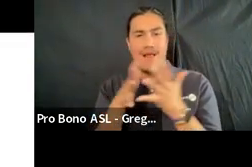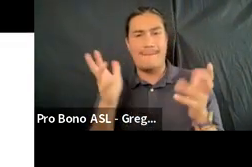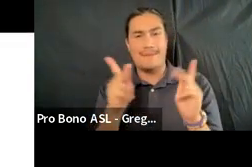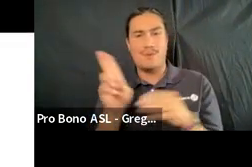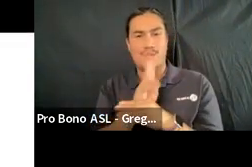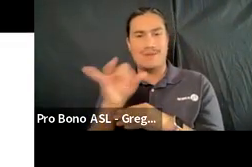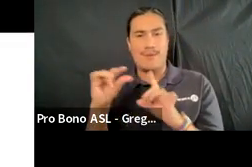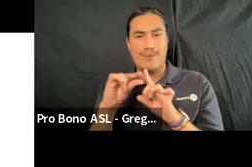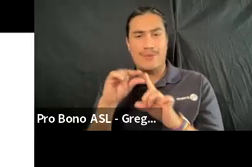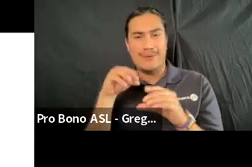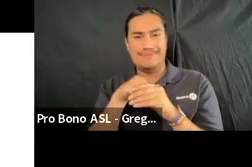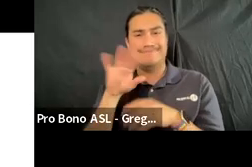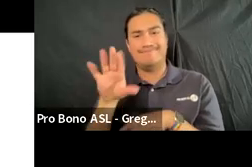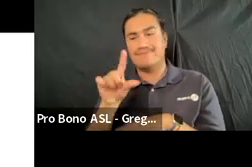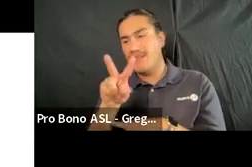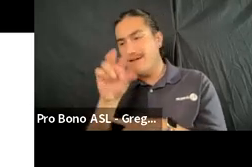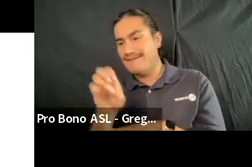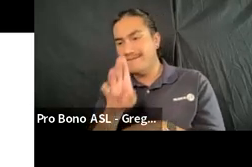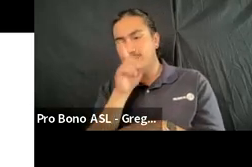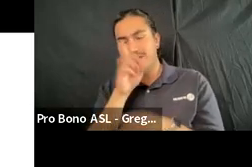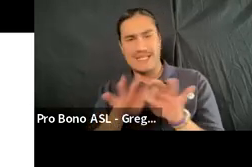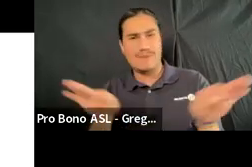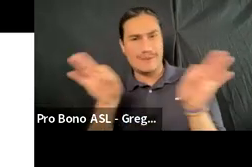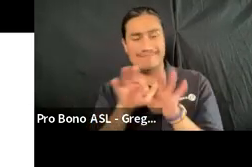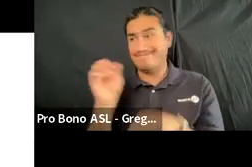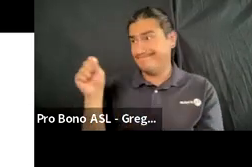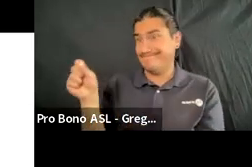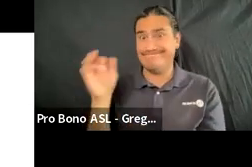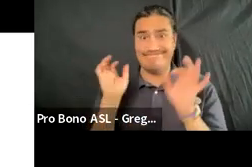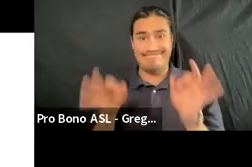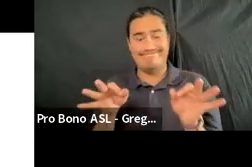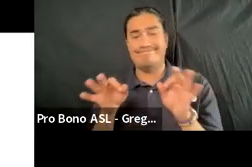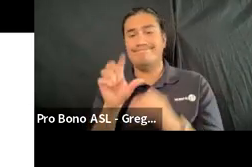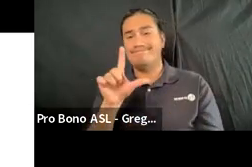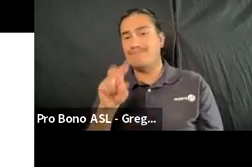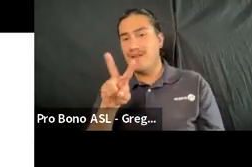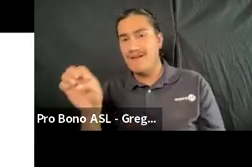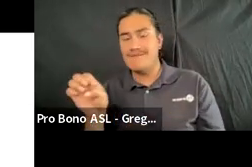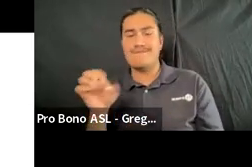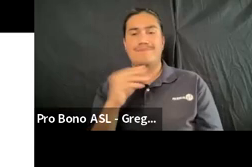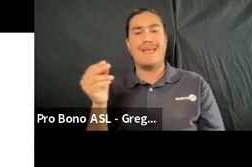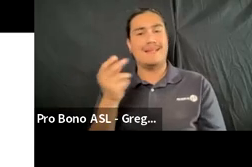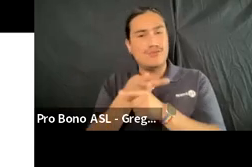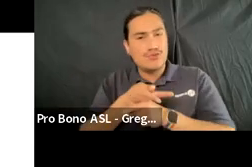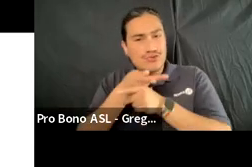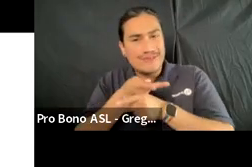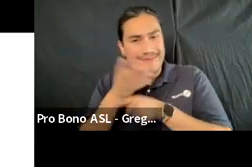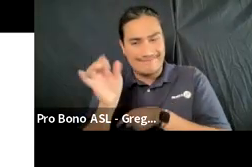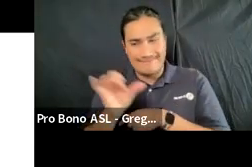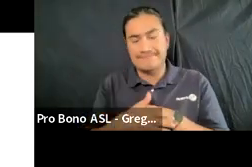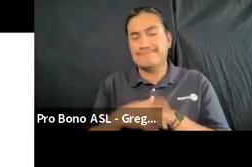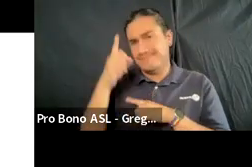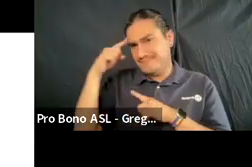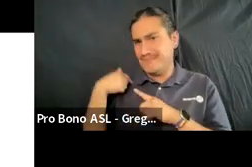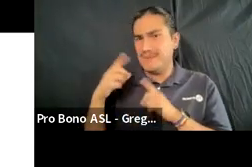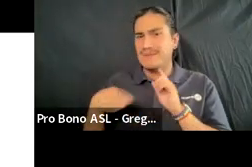when they're, you know, and it's so important. Absolutely. Love. And nurturing, too. And for me, it was